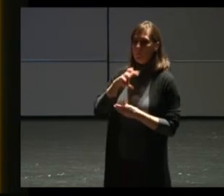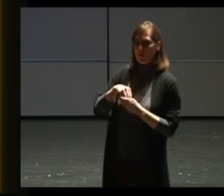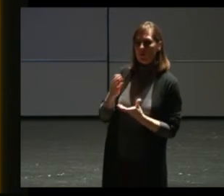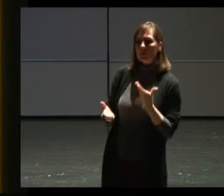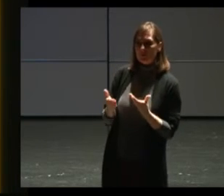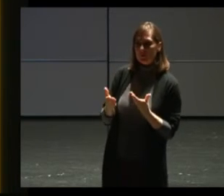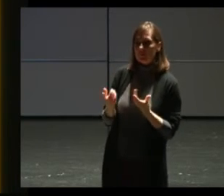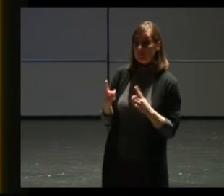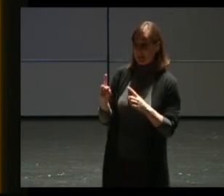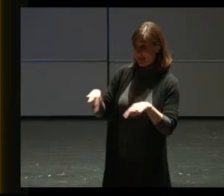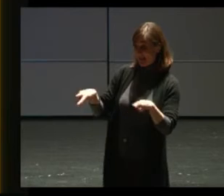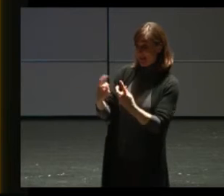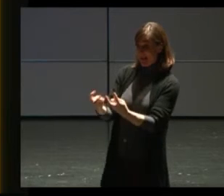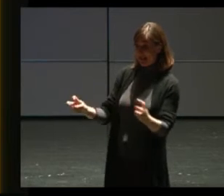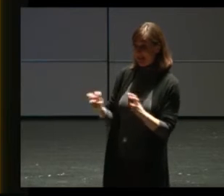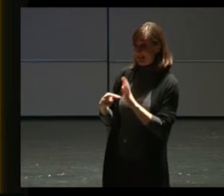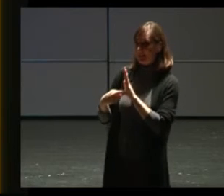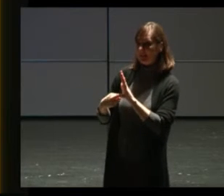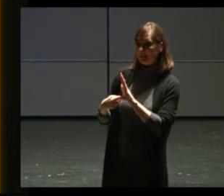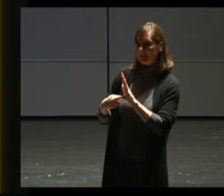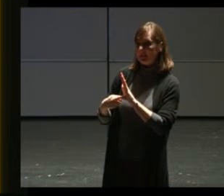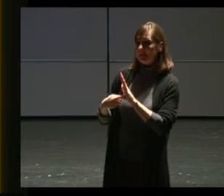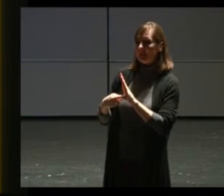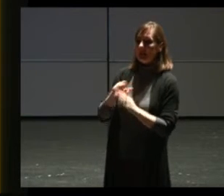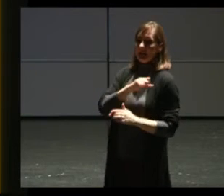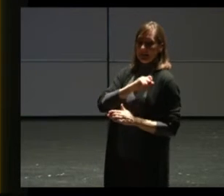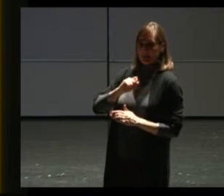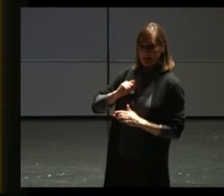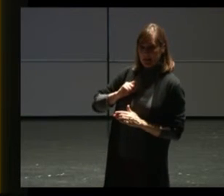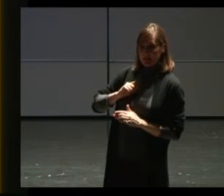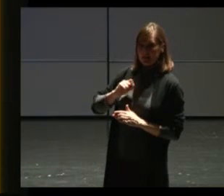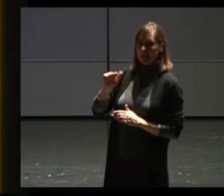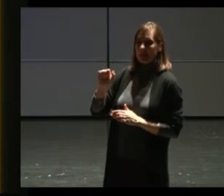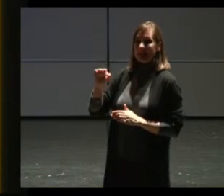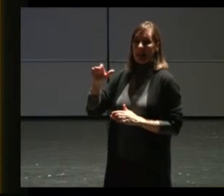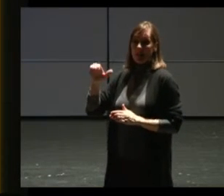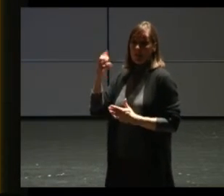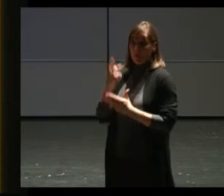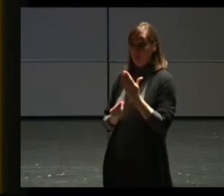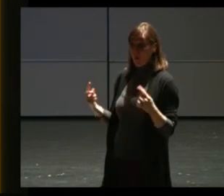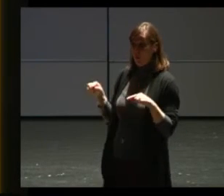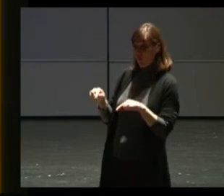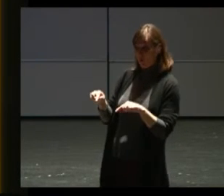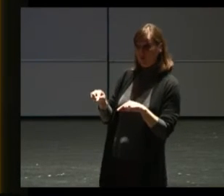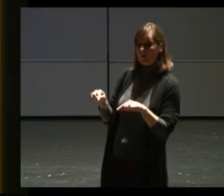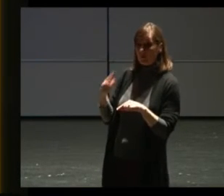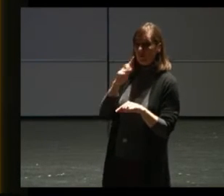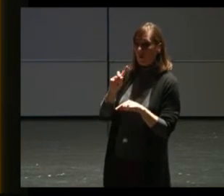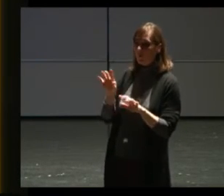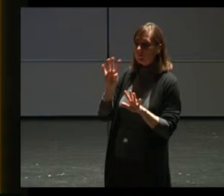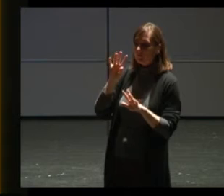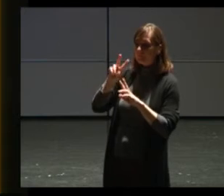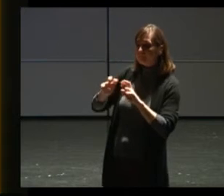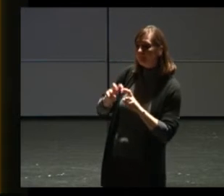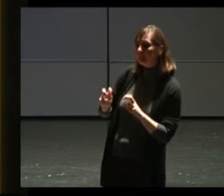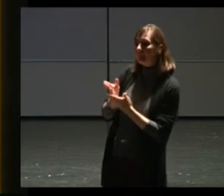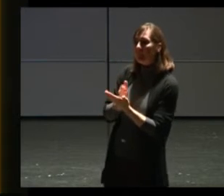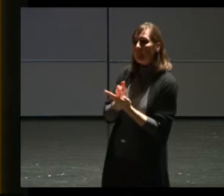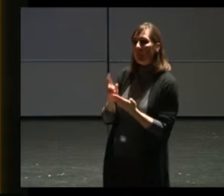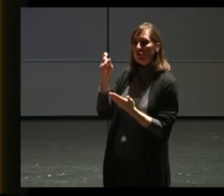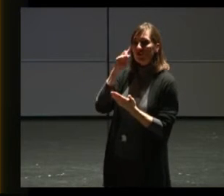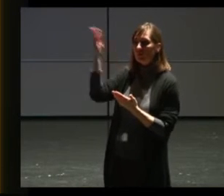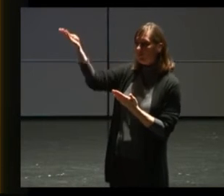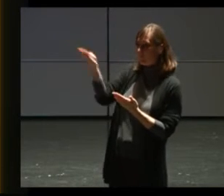are the ones that really represent both the Senate and Assembly with regard to managing the budget that the governor gives through the